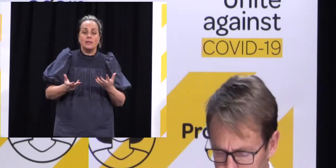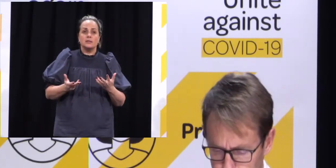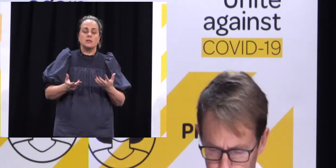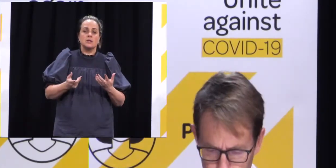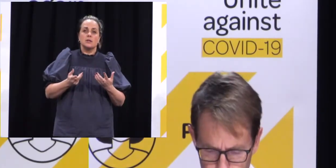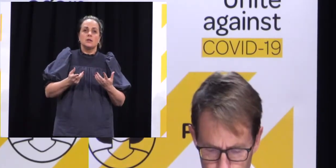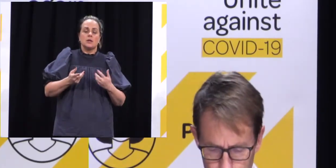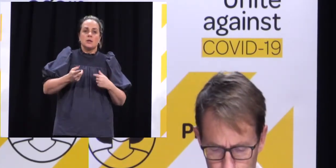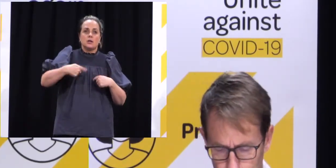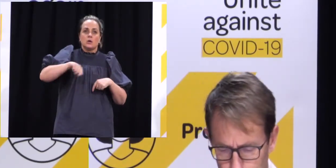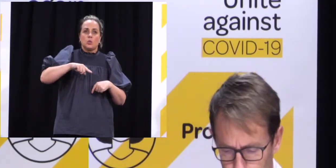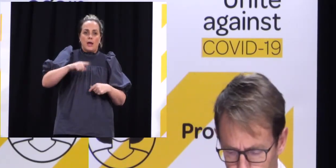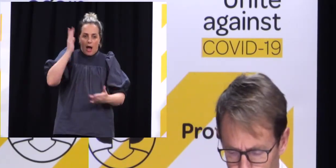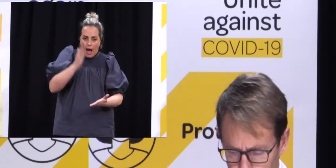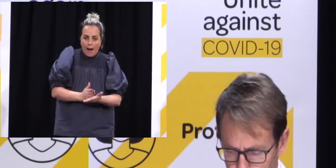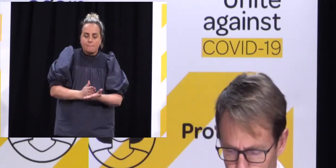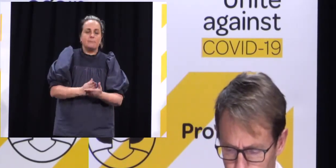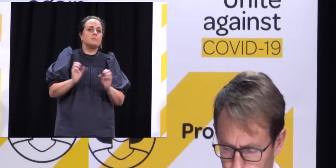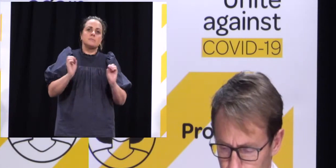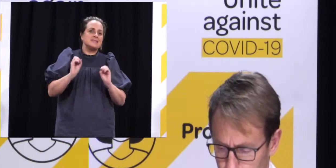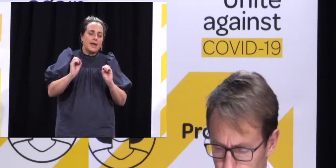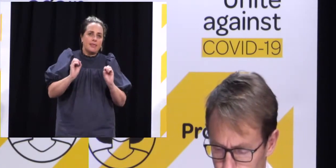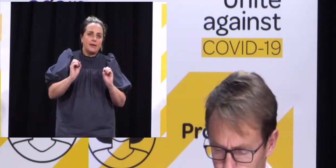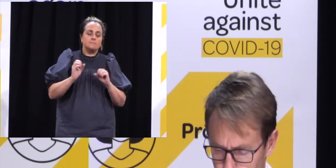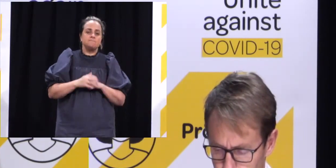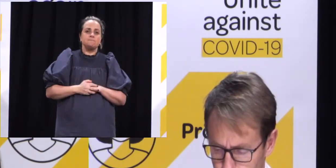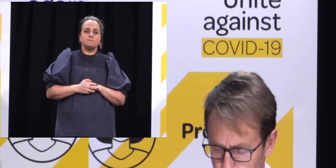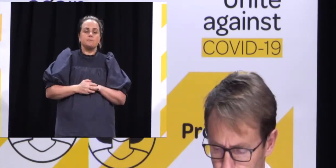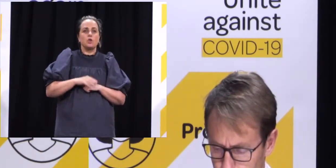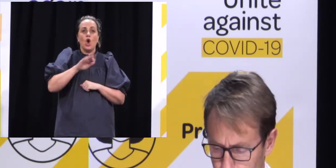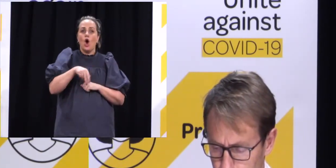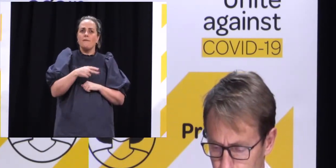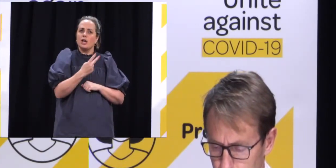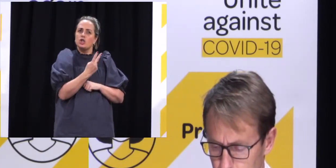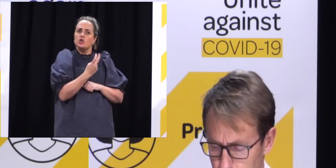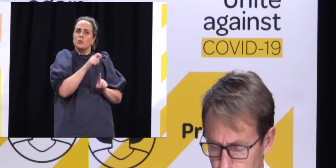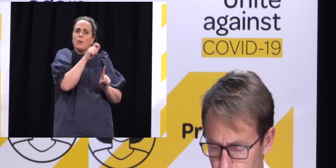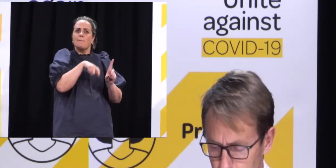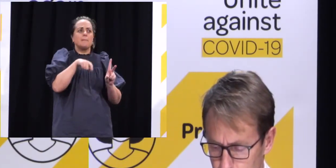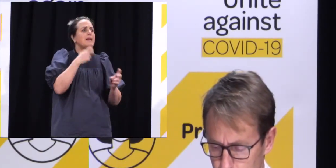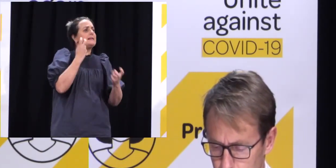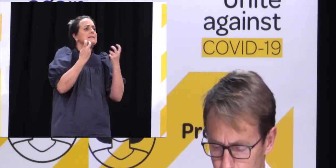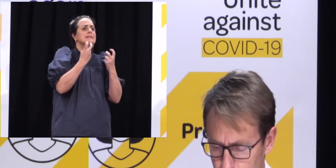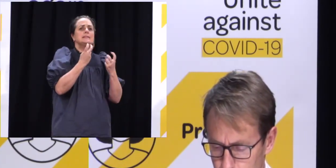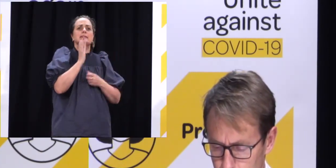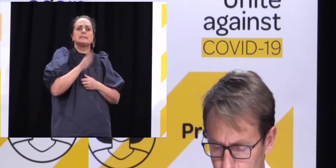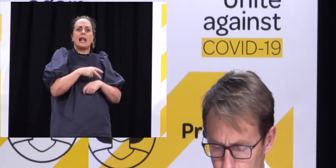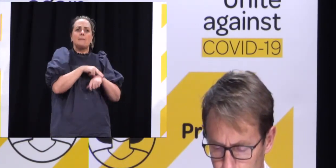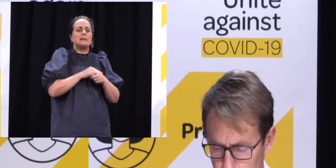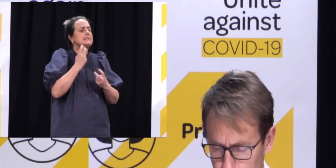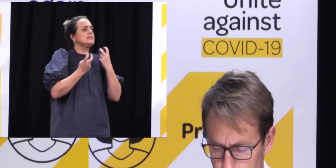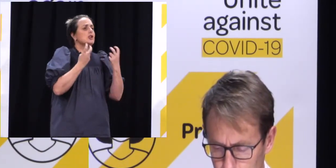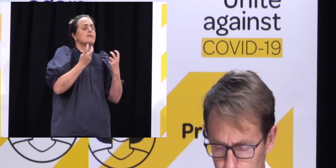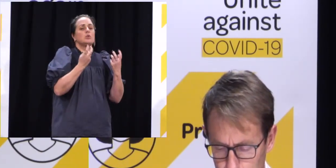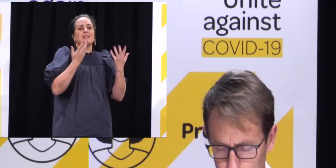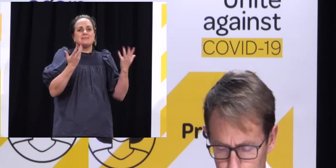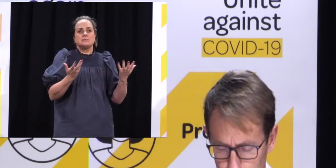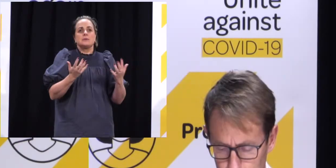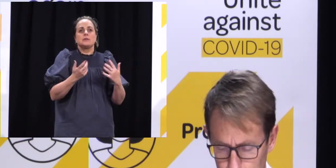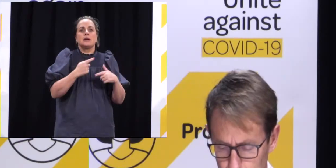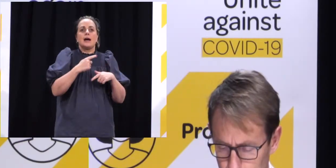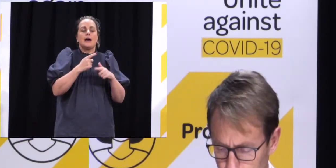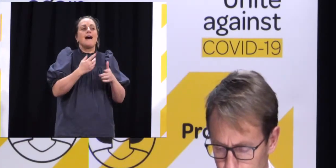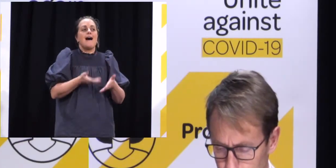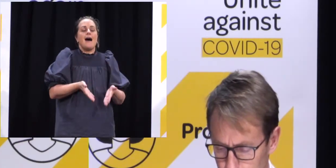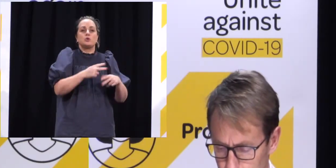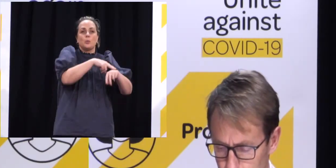ruled nothing in or out right now. On the individuals, finding the 2 other individuals, look, that's a decision between the public health unit